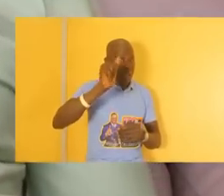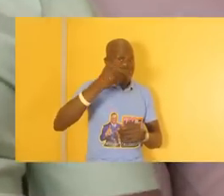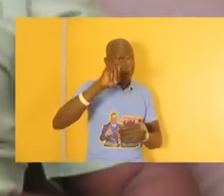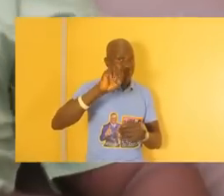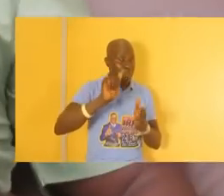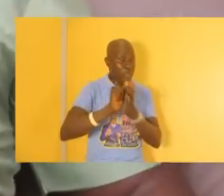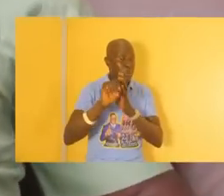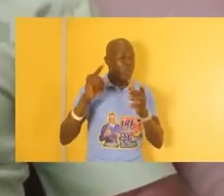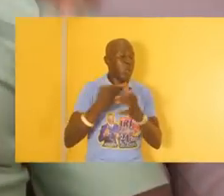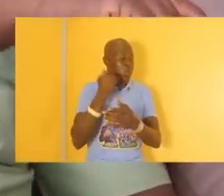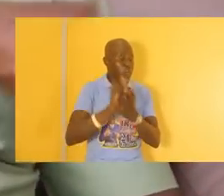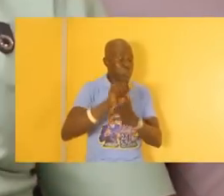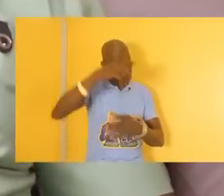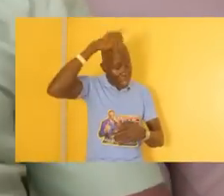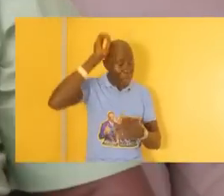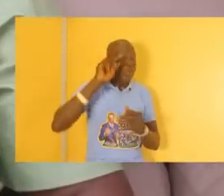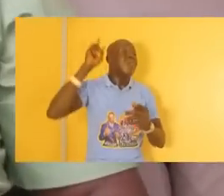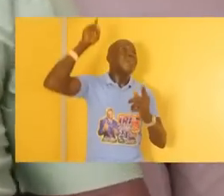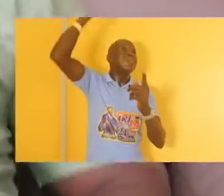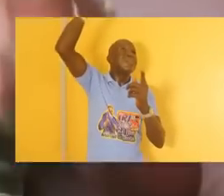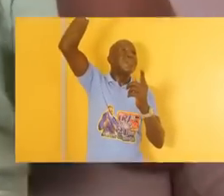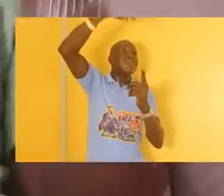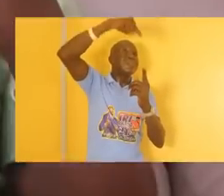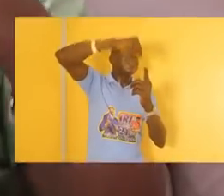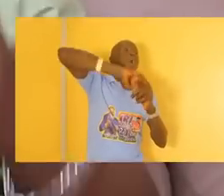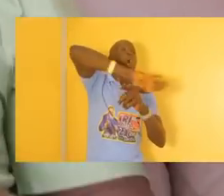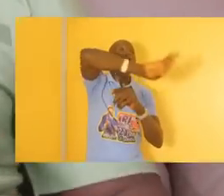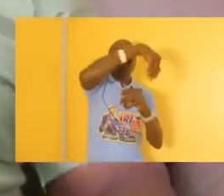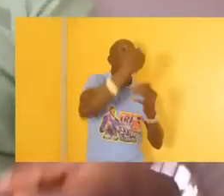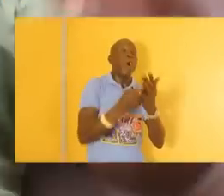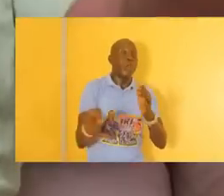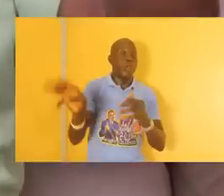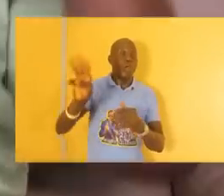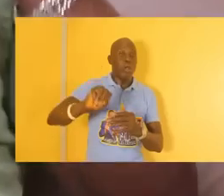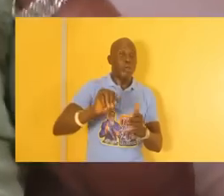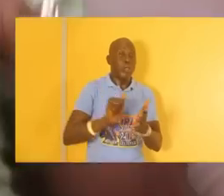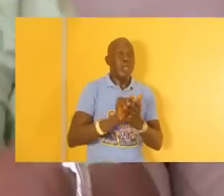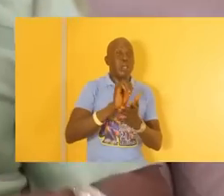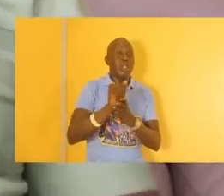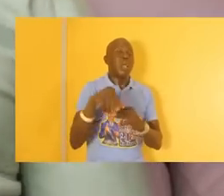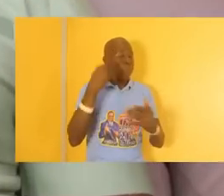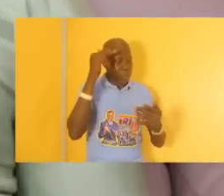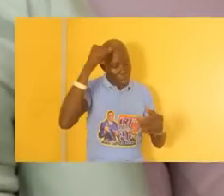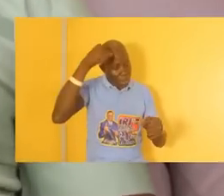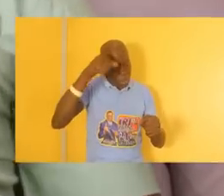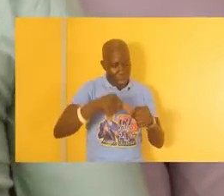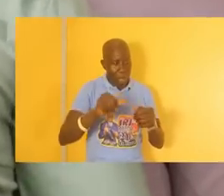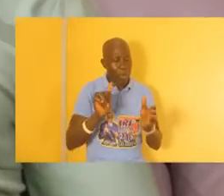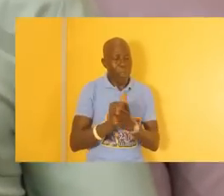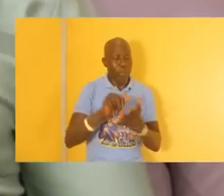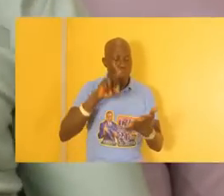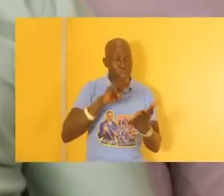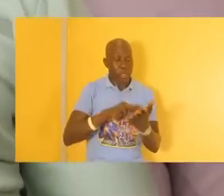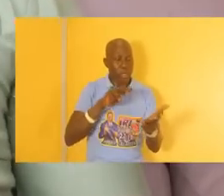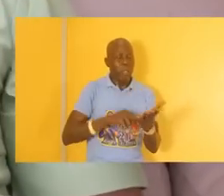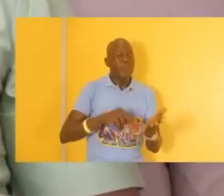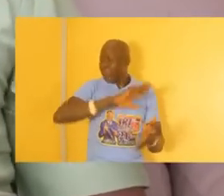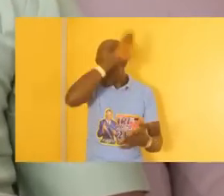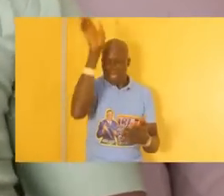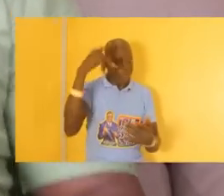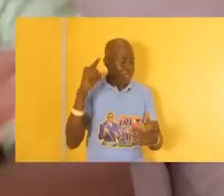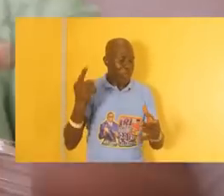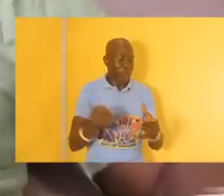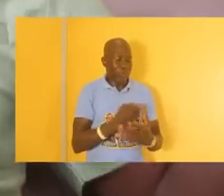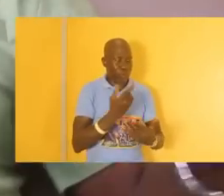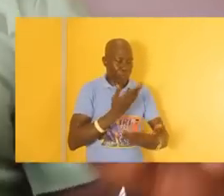your firstborn. And I will tell you how you use it. It's water. You give me the authority that we will use